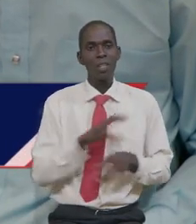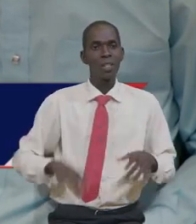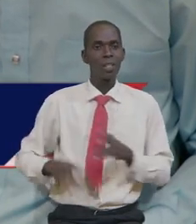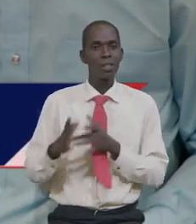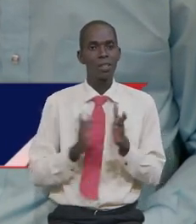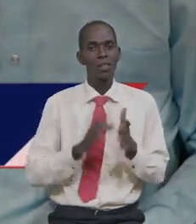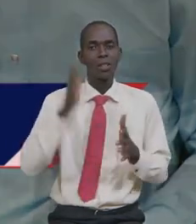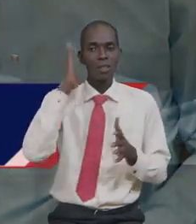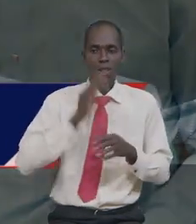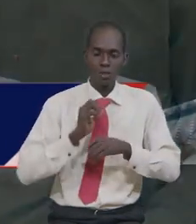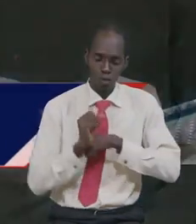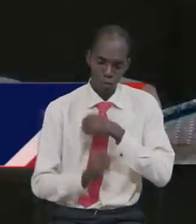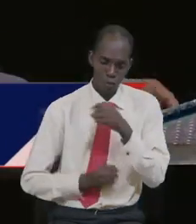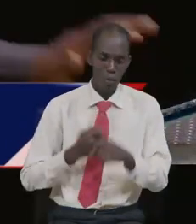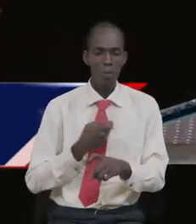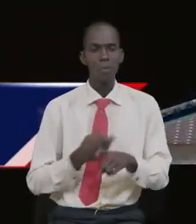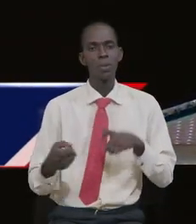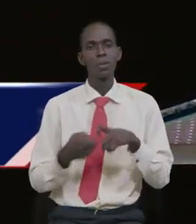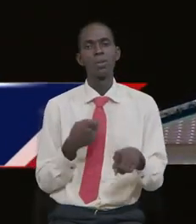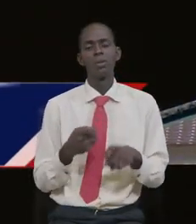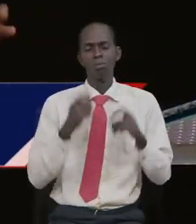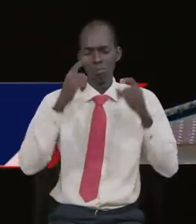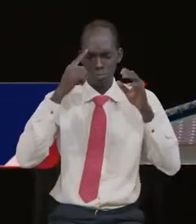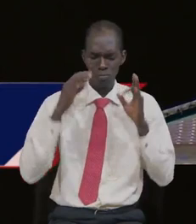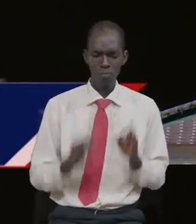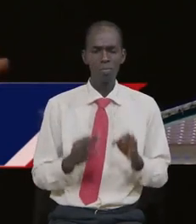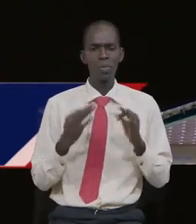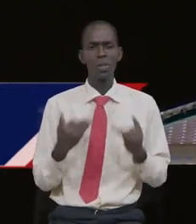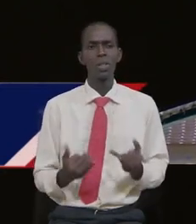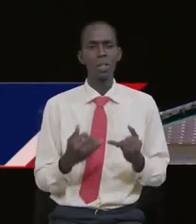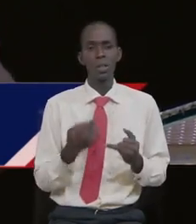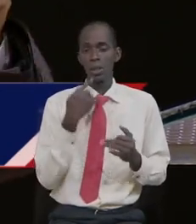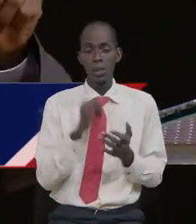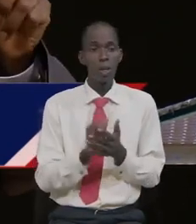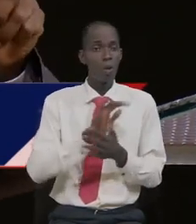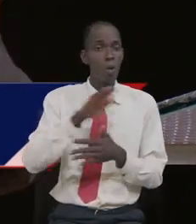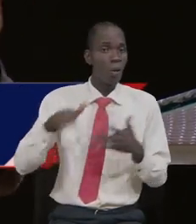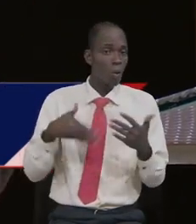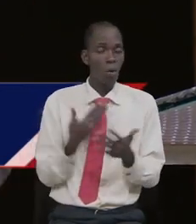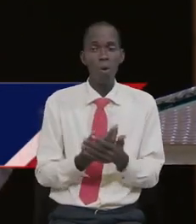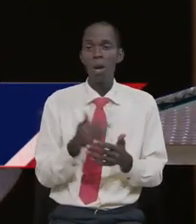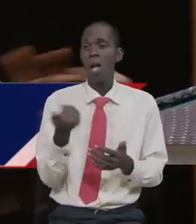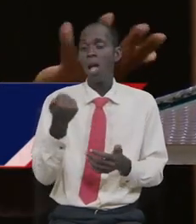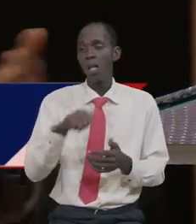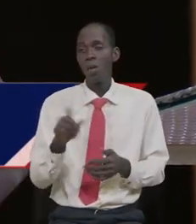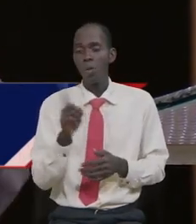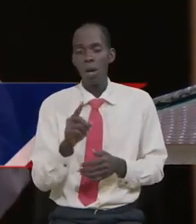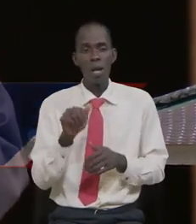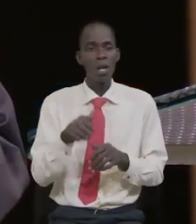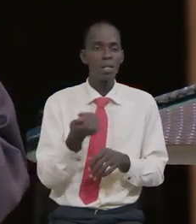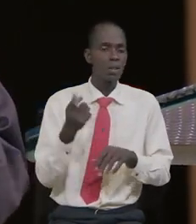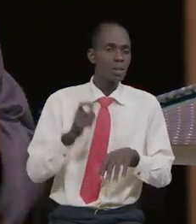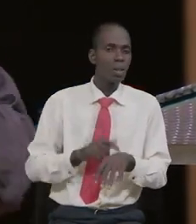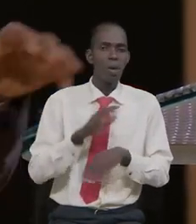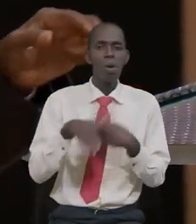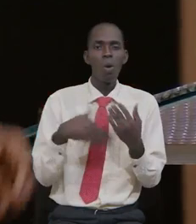shall suffer persecution. Make up your mind, because all, anywhere, anytime, all that will live